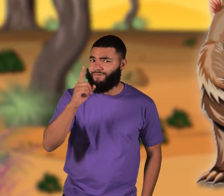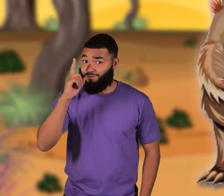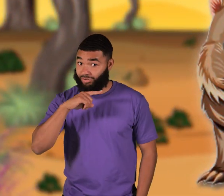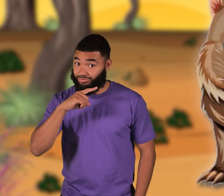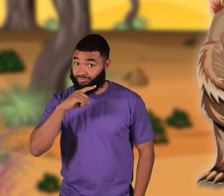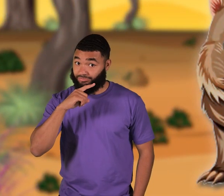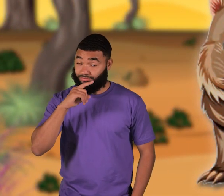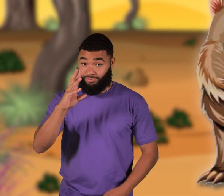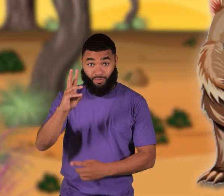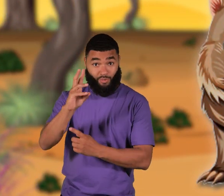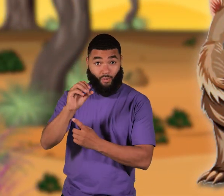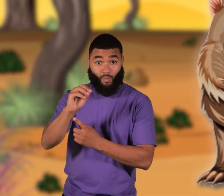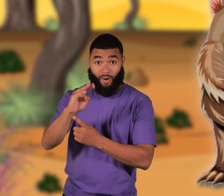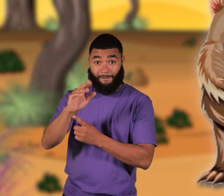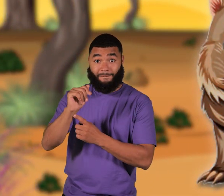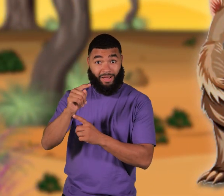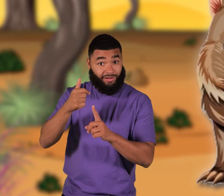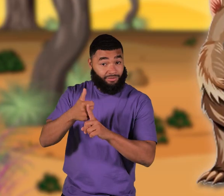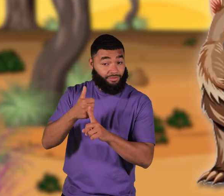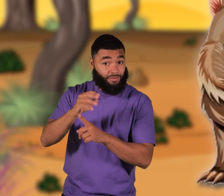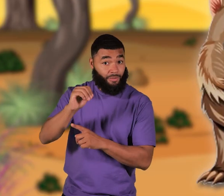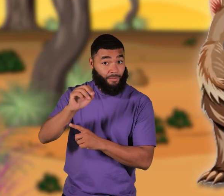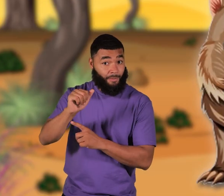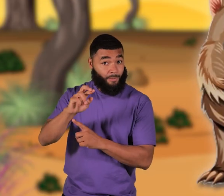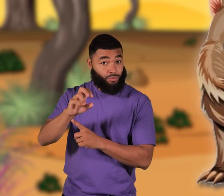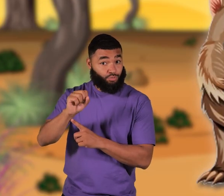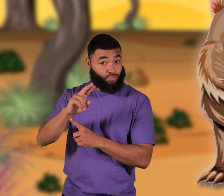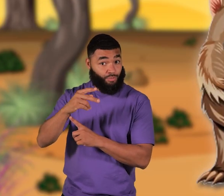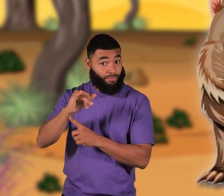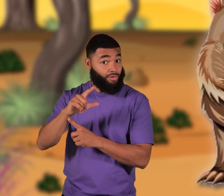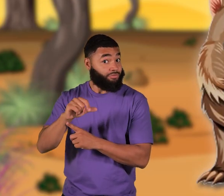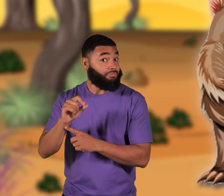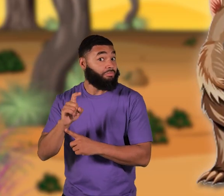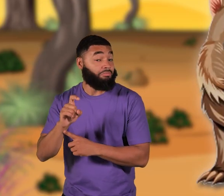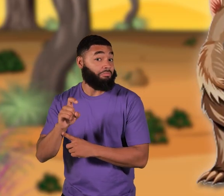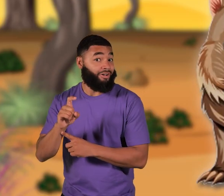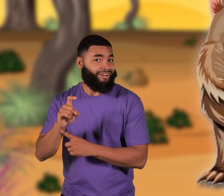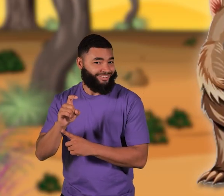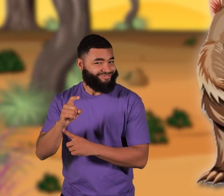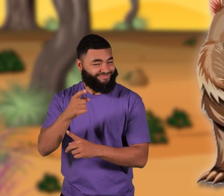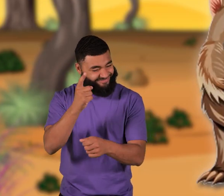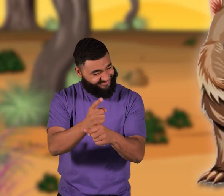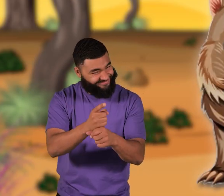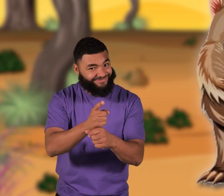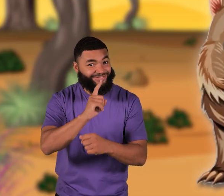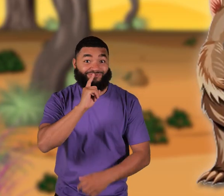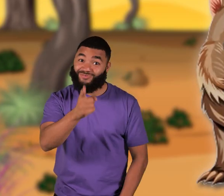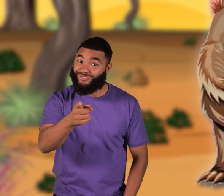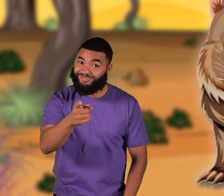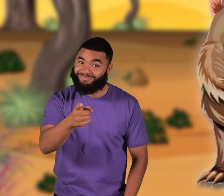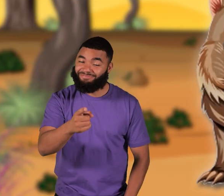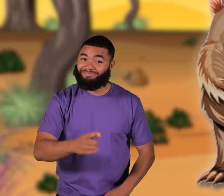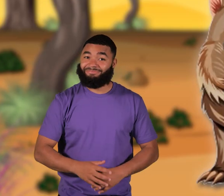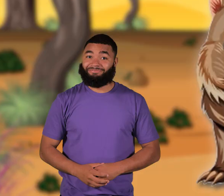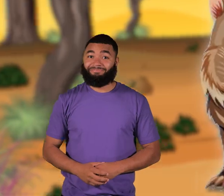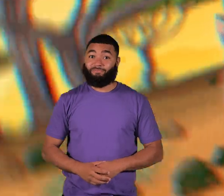True or false? Wombats are marsupials. That's right. It's true.